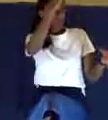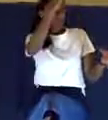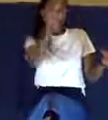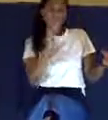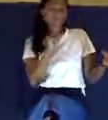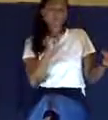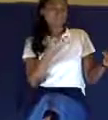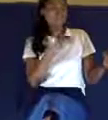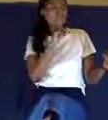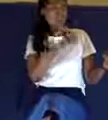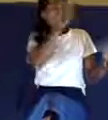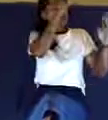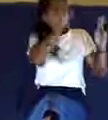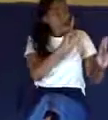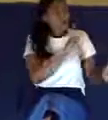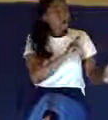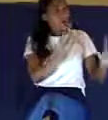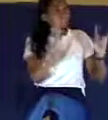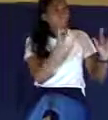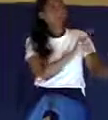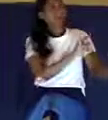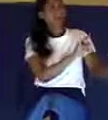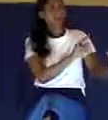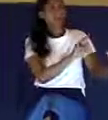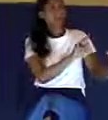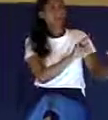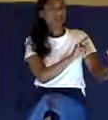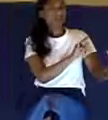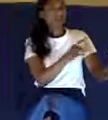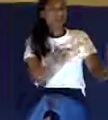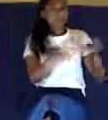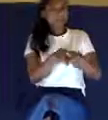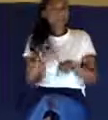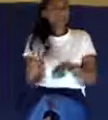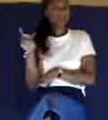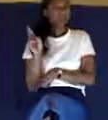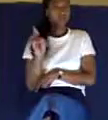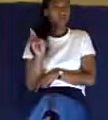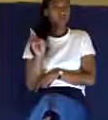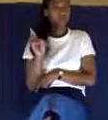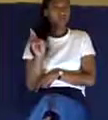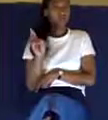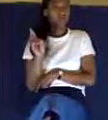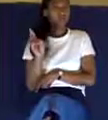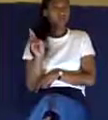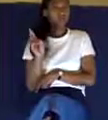them and love them, just like Ruth does here.